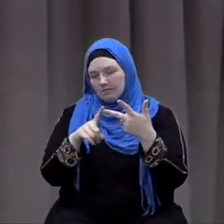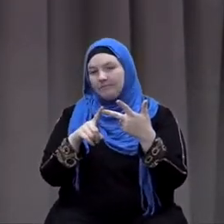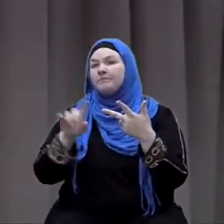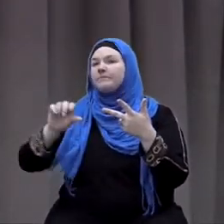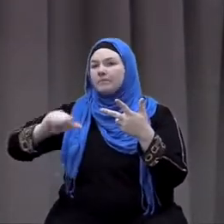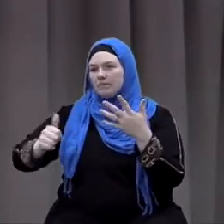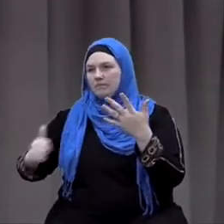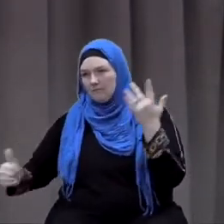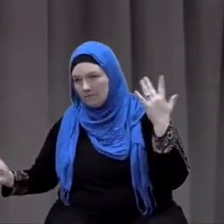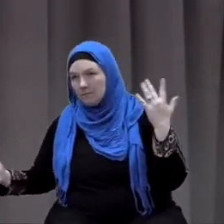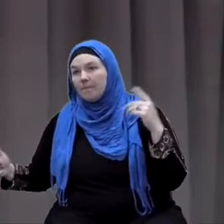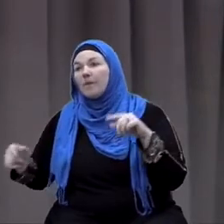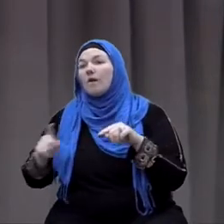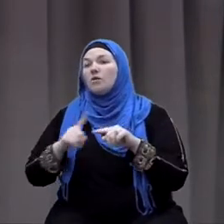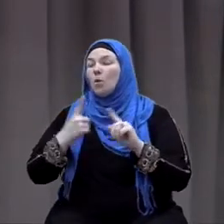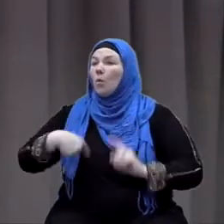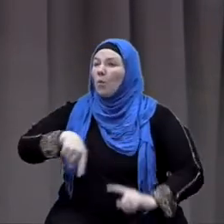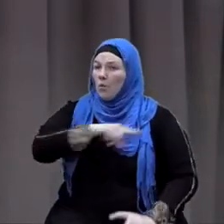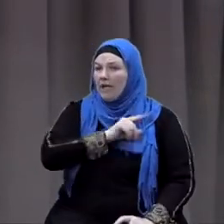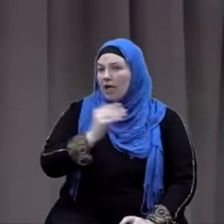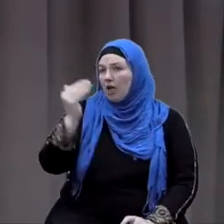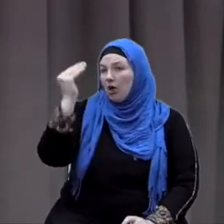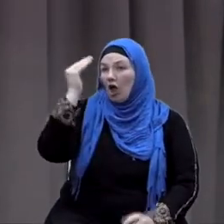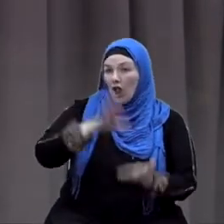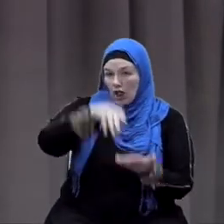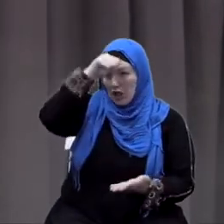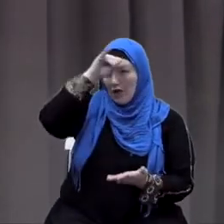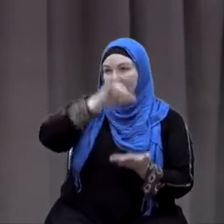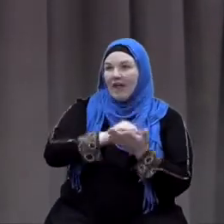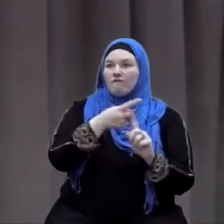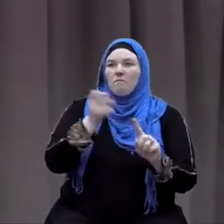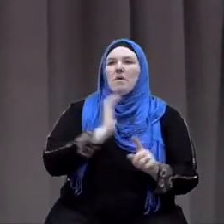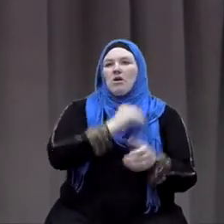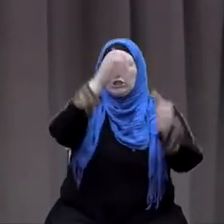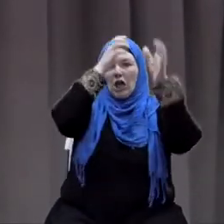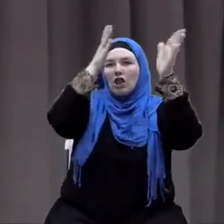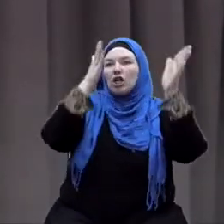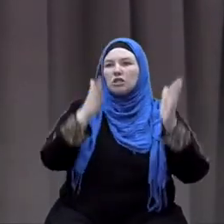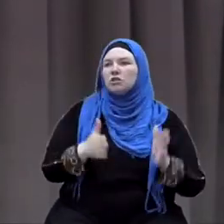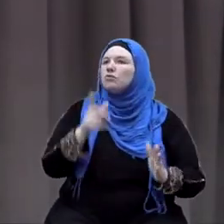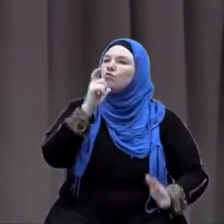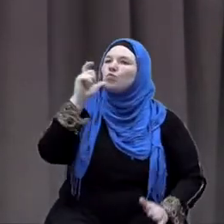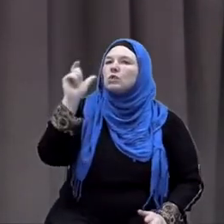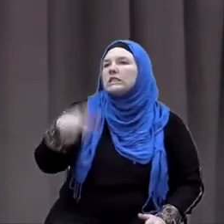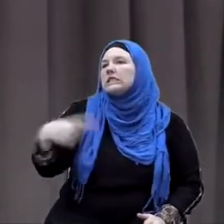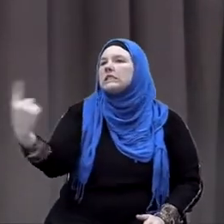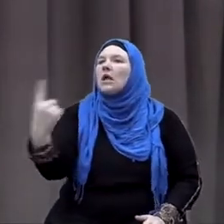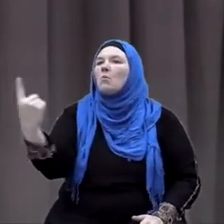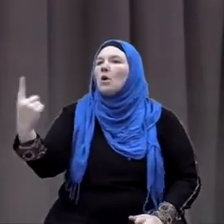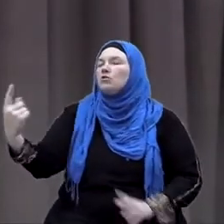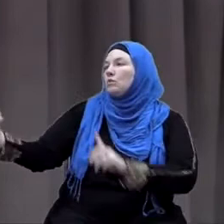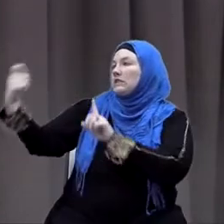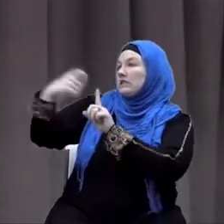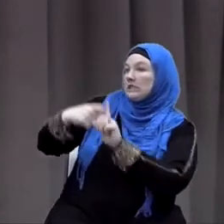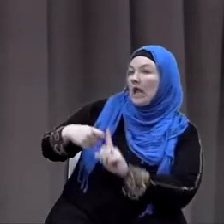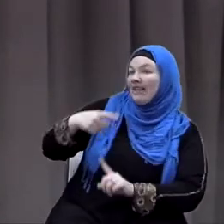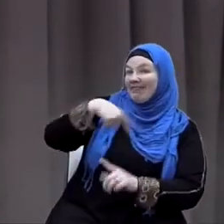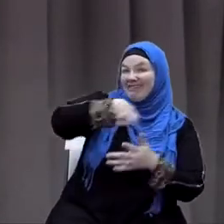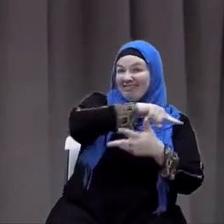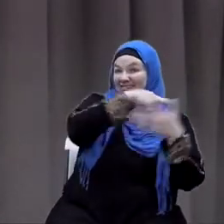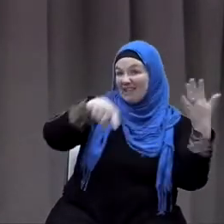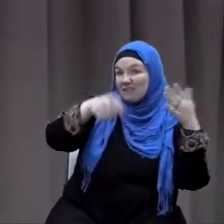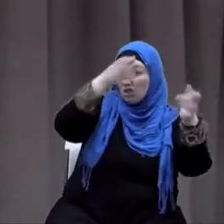and others. So we learn this from our scholars. You don't need somebody to attack these